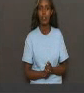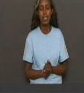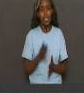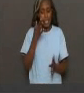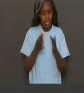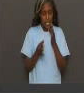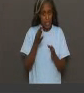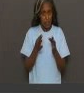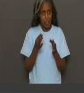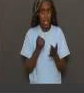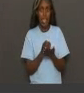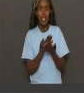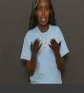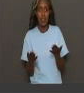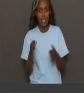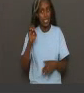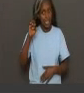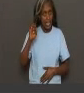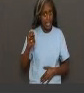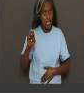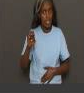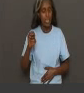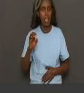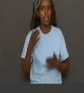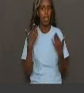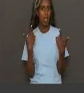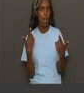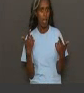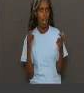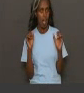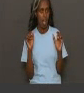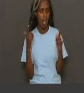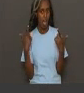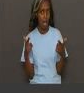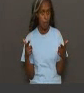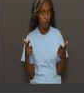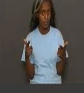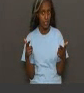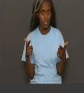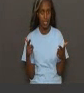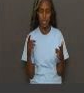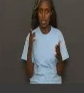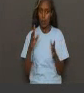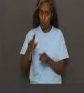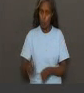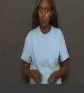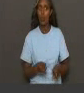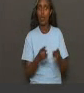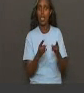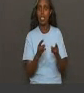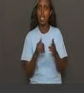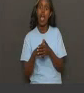If an event E can happen in M ways out